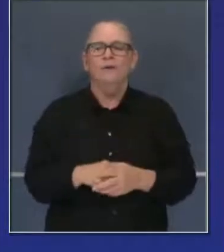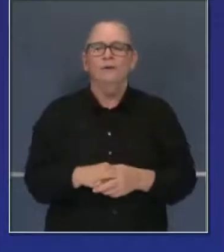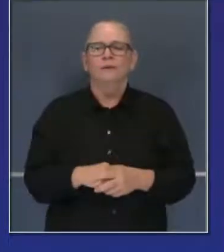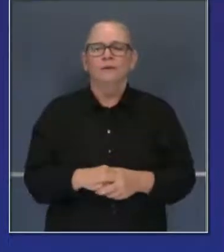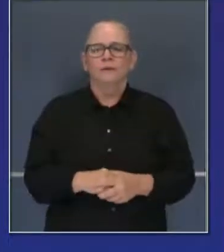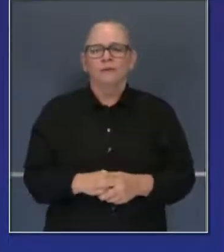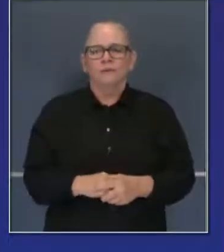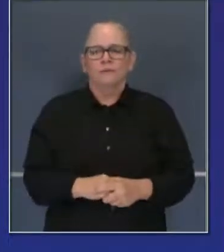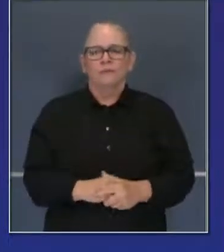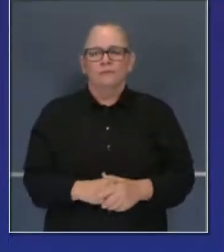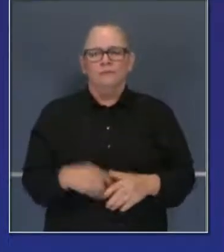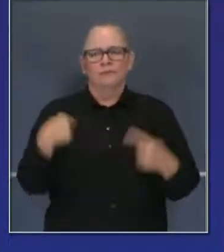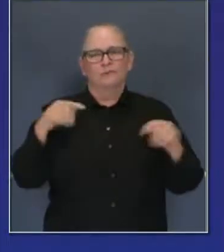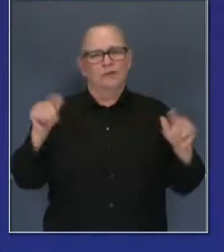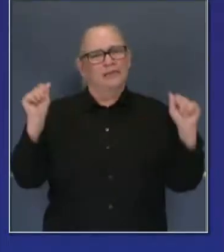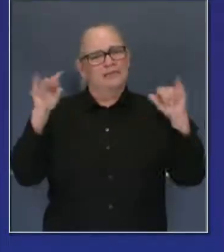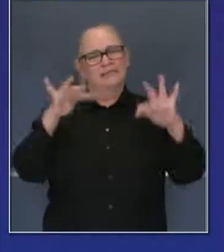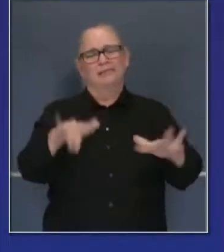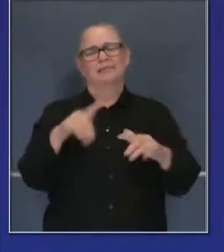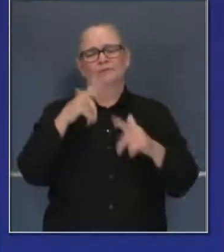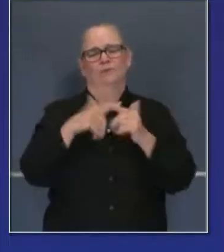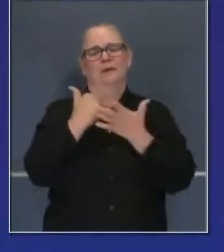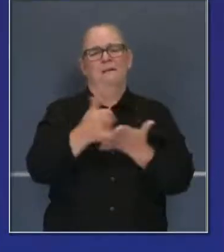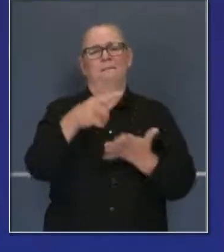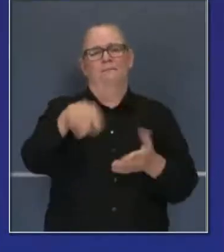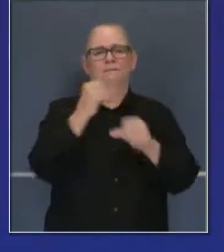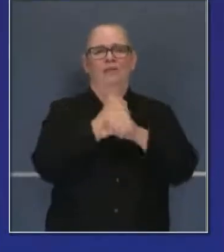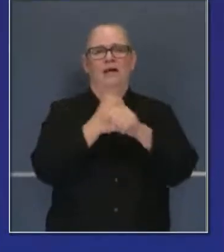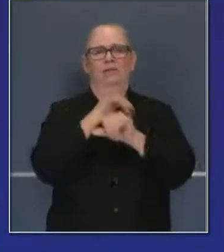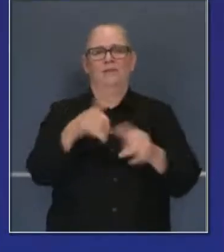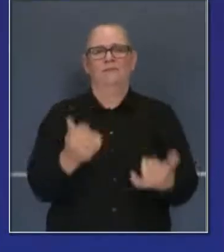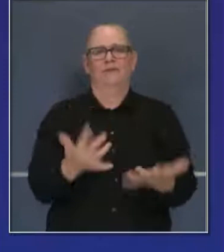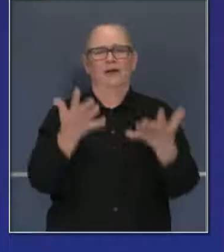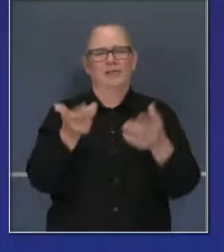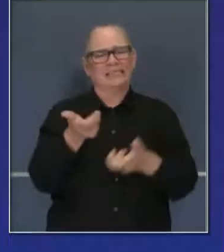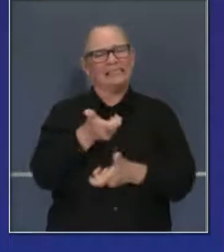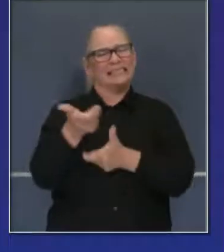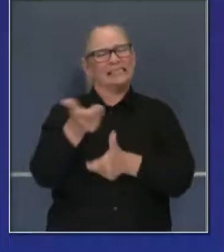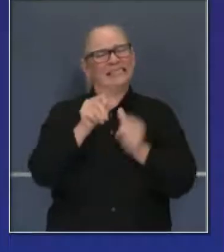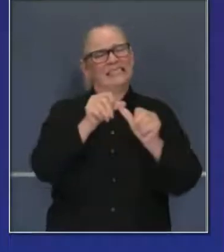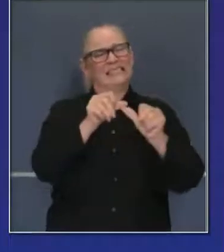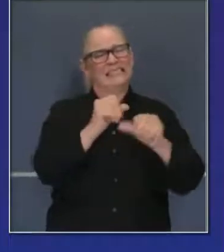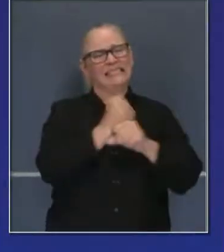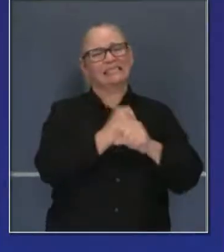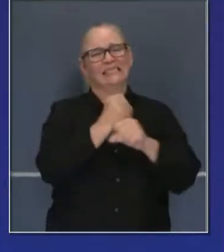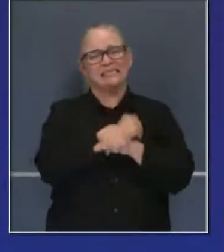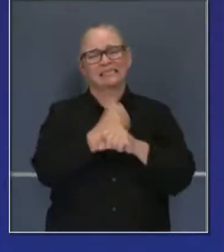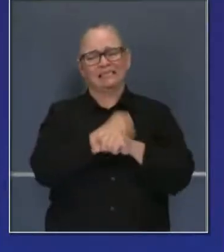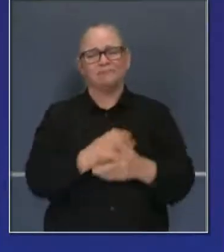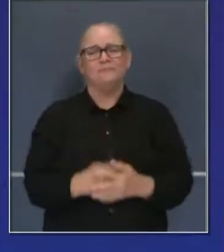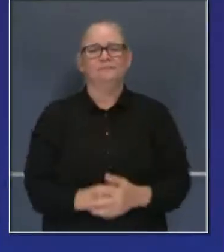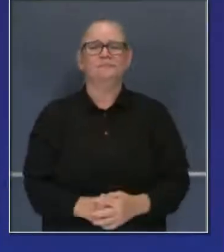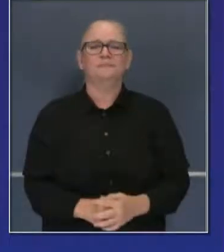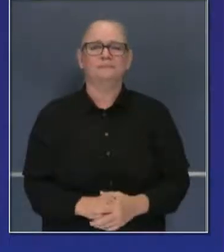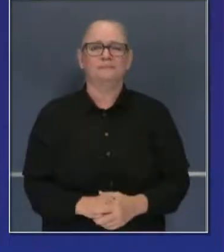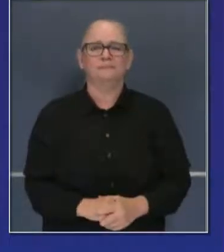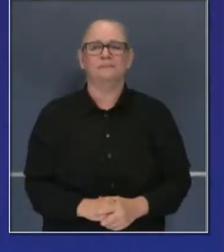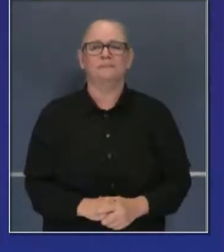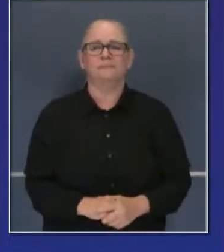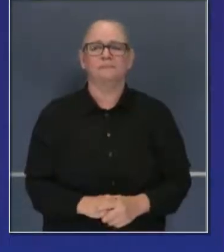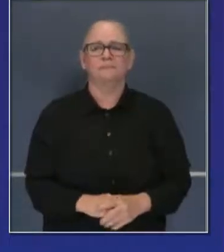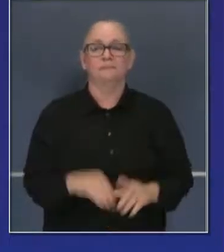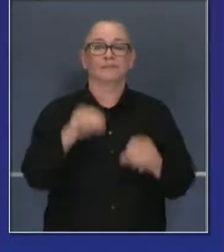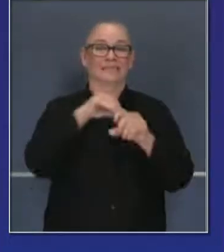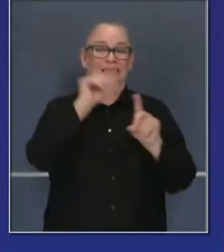more resources on these other fires, including the Bobcat fire in LA County. And speaking of counties, San Diego